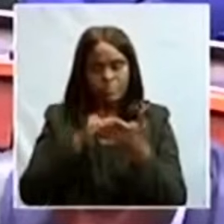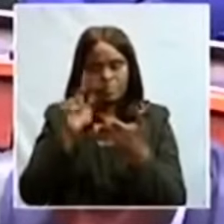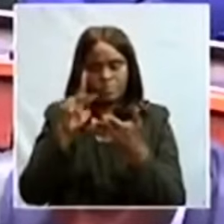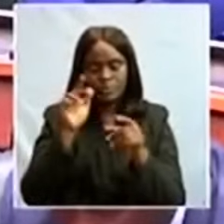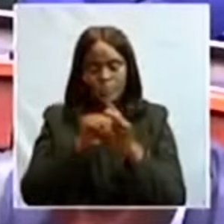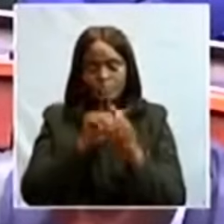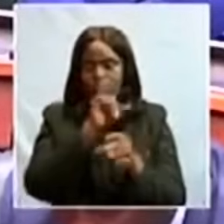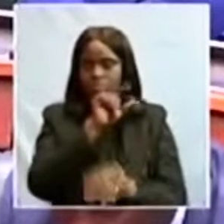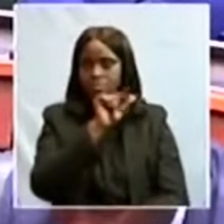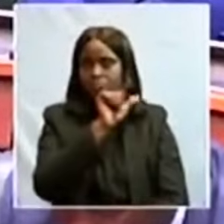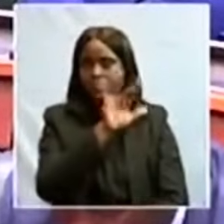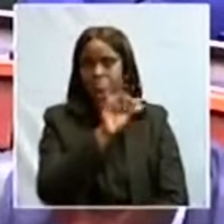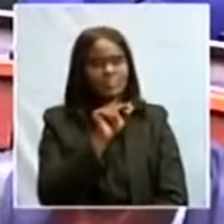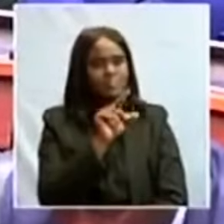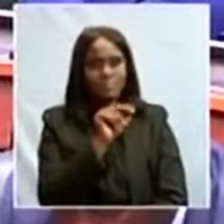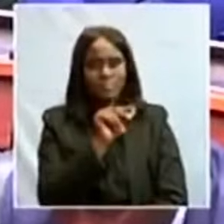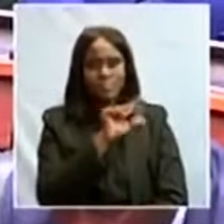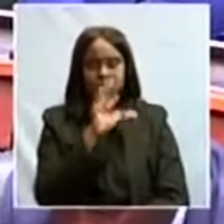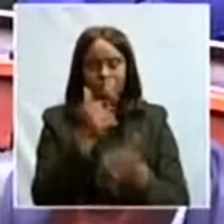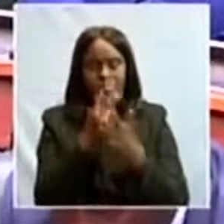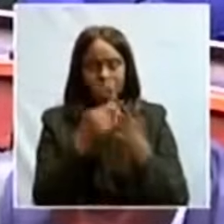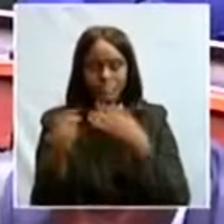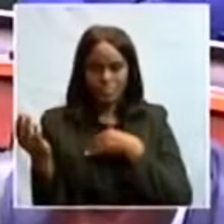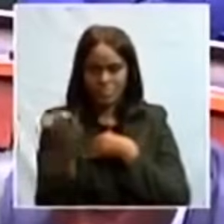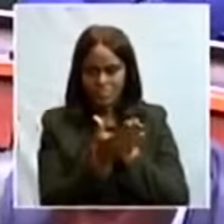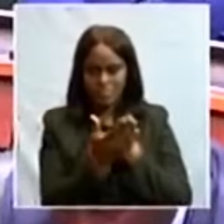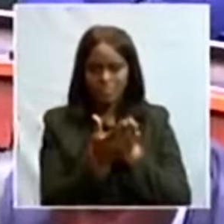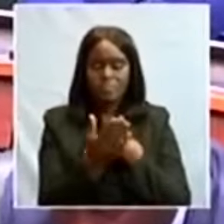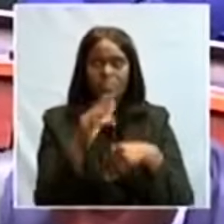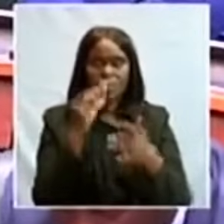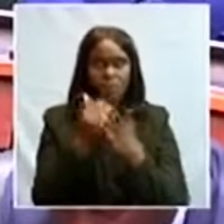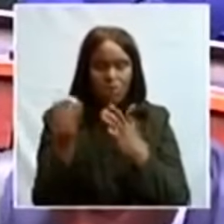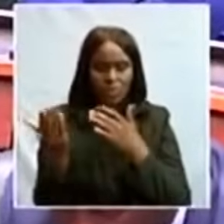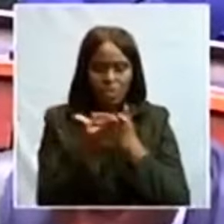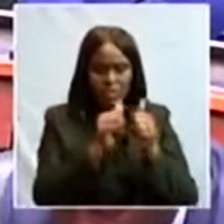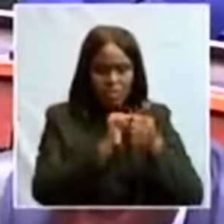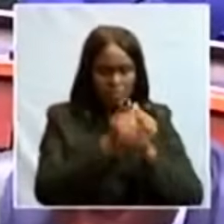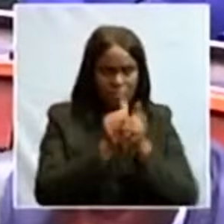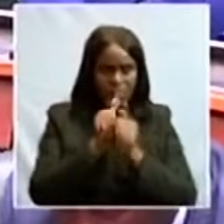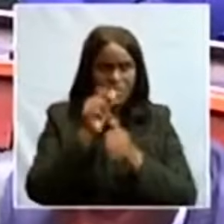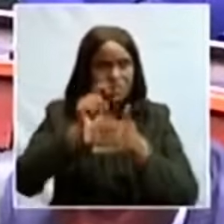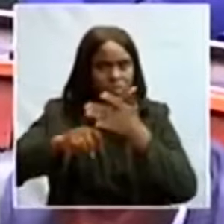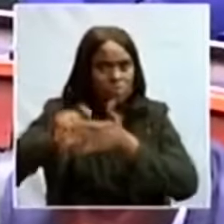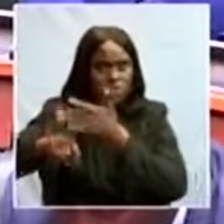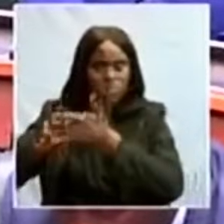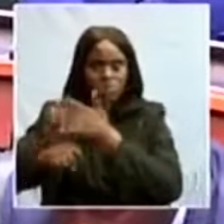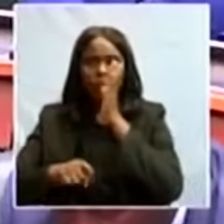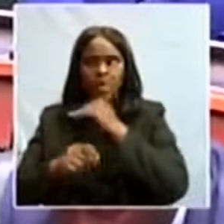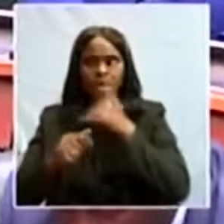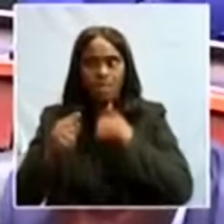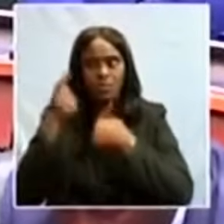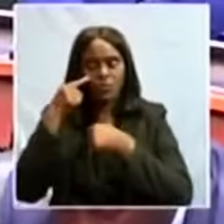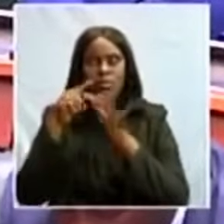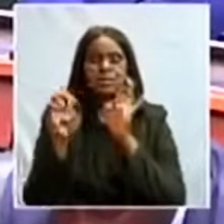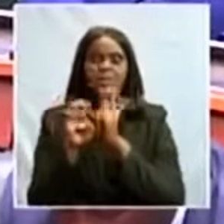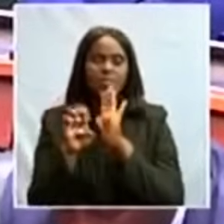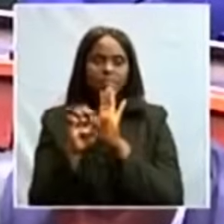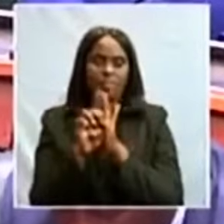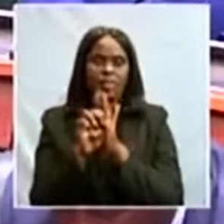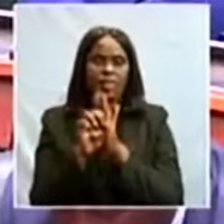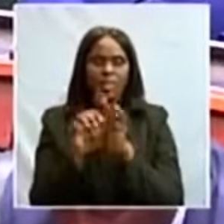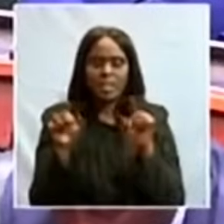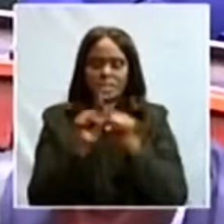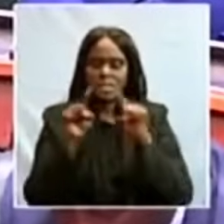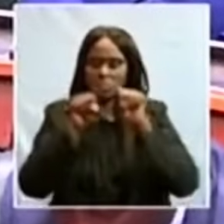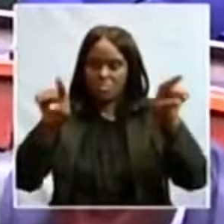in 2025. All these courts have been costed. For example, a